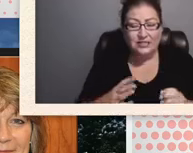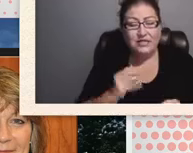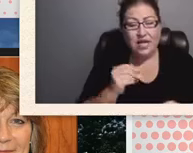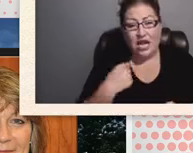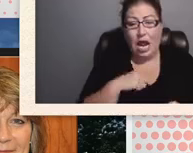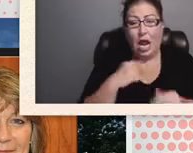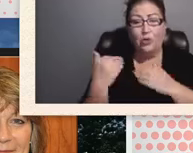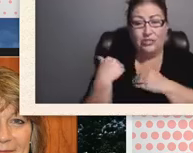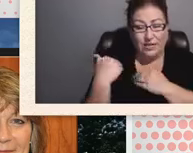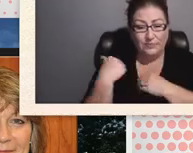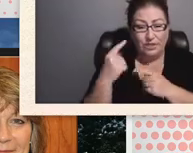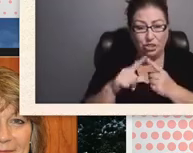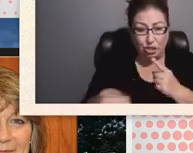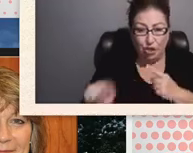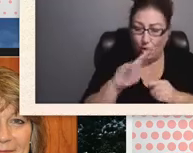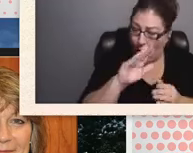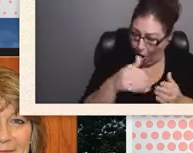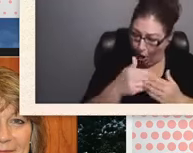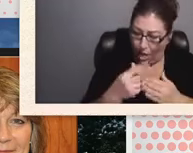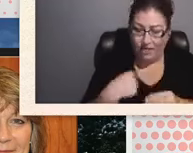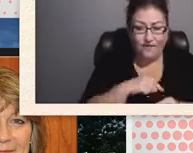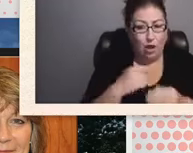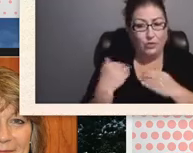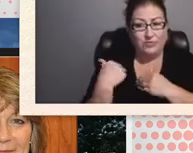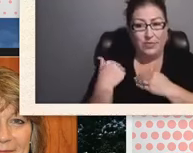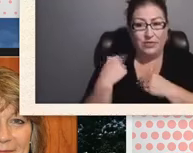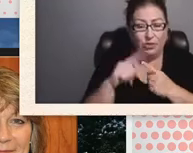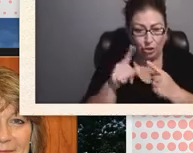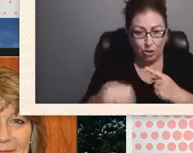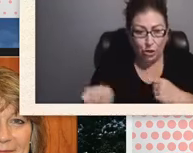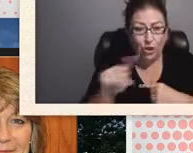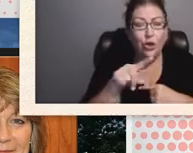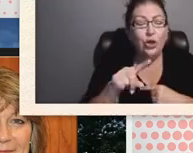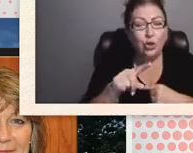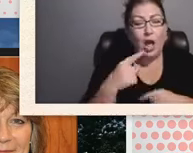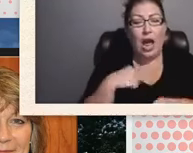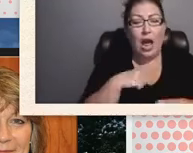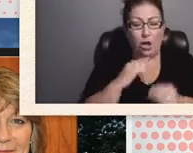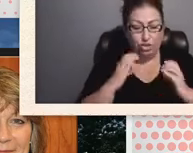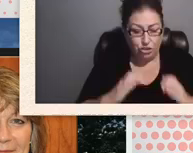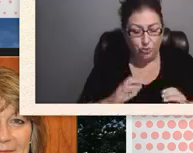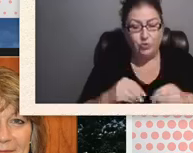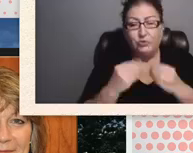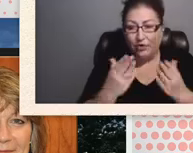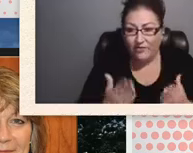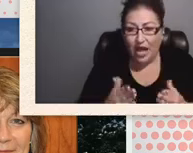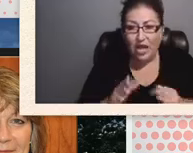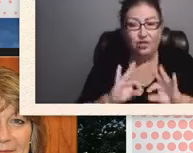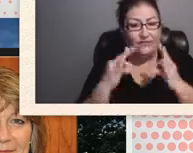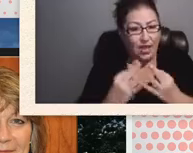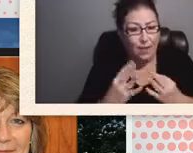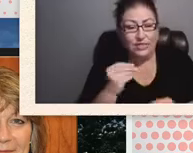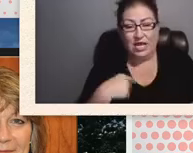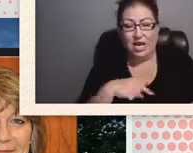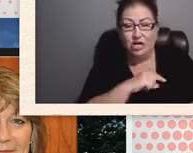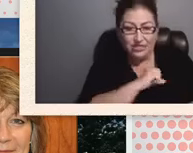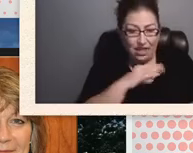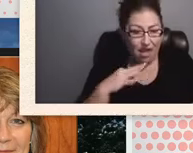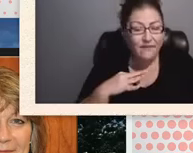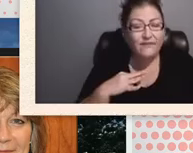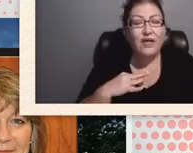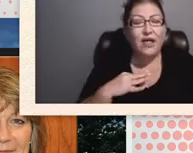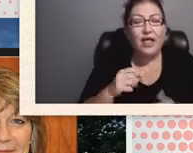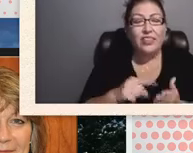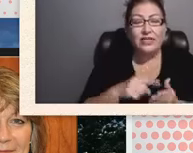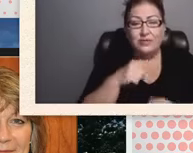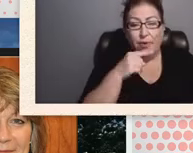to you, all of our responsibility to you, our consumers, our providers, our families, and our staff. This public health